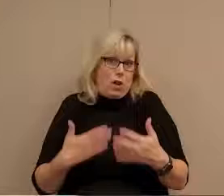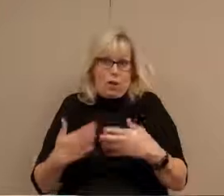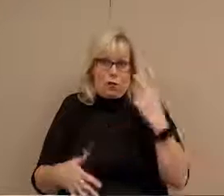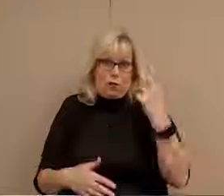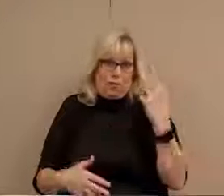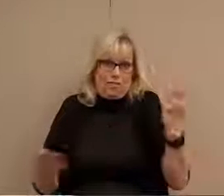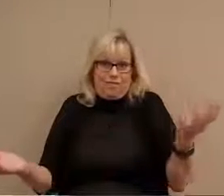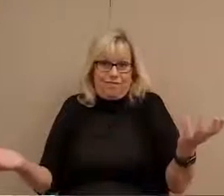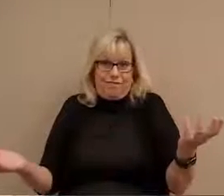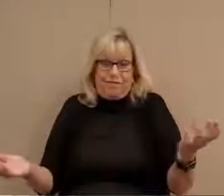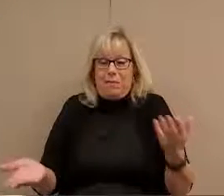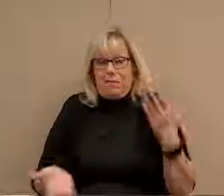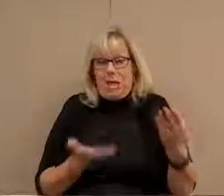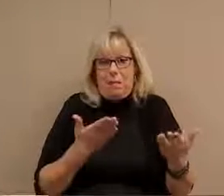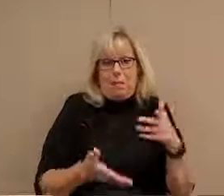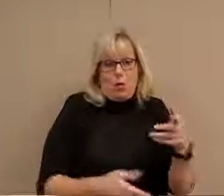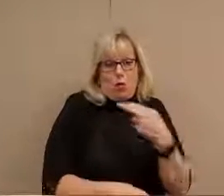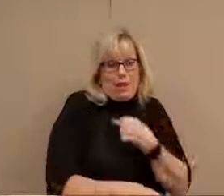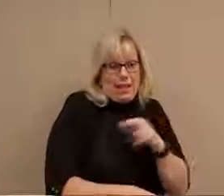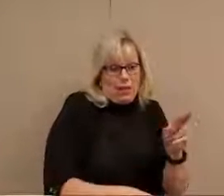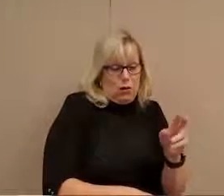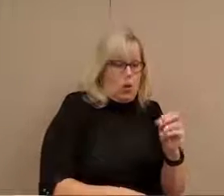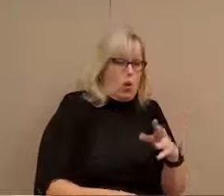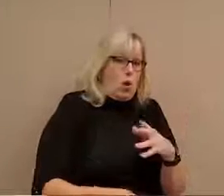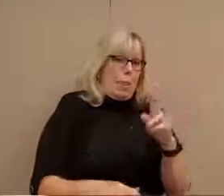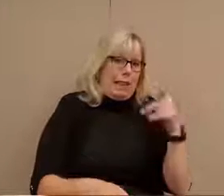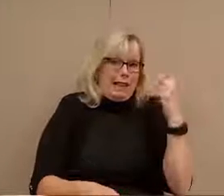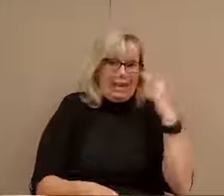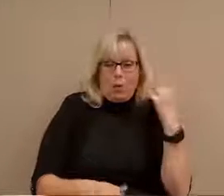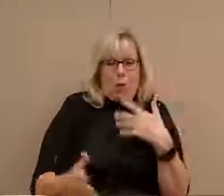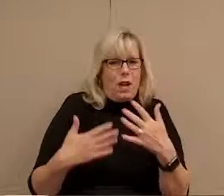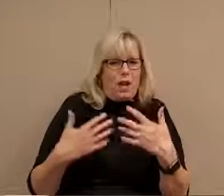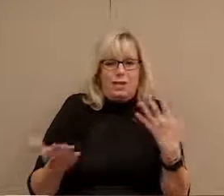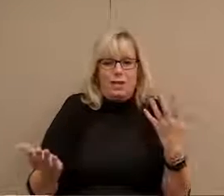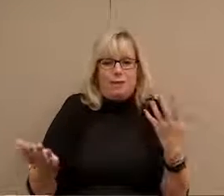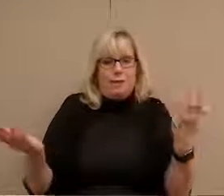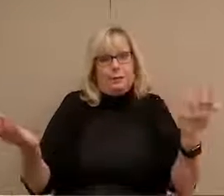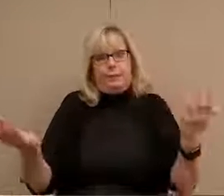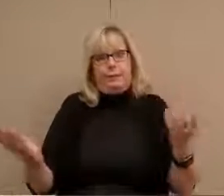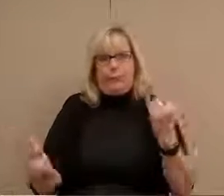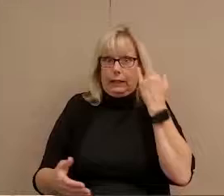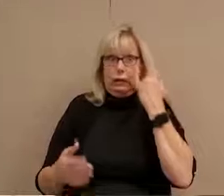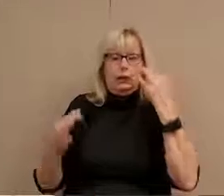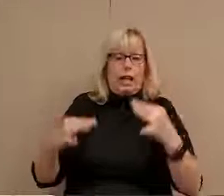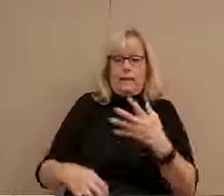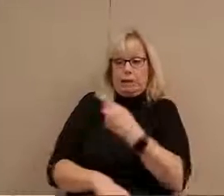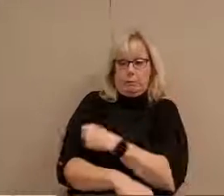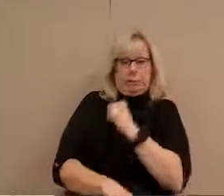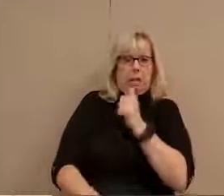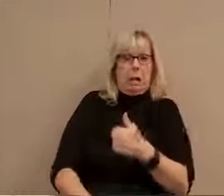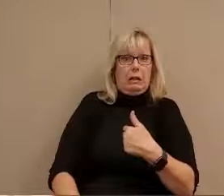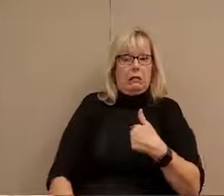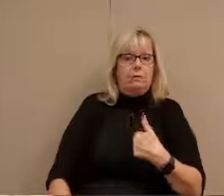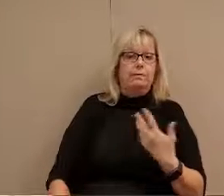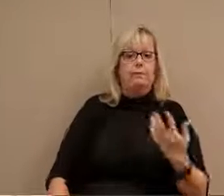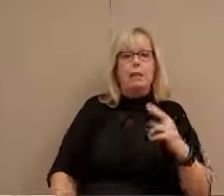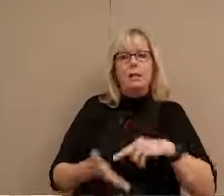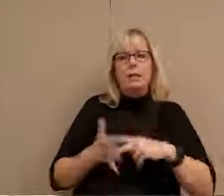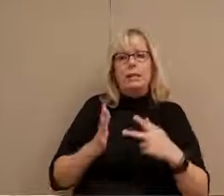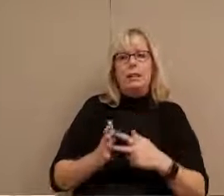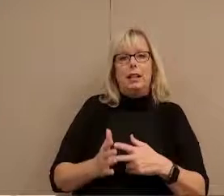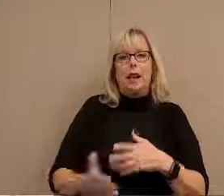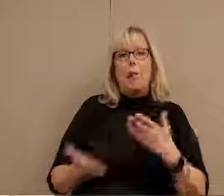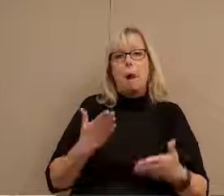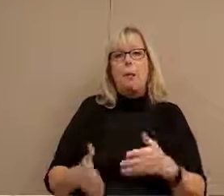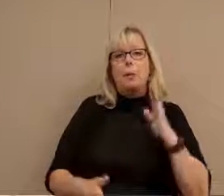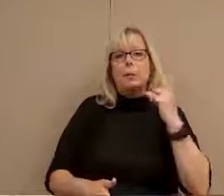whether could be your religious beliefs, your political beliefs, whatever it may be, if you choose not to get vaccinated, that is your choice. You